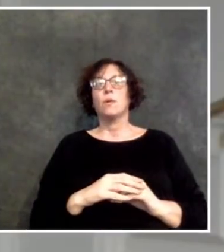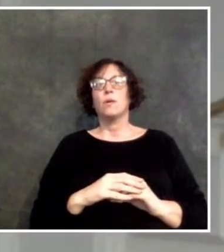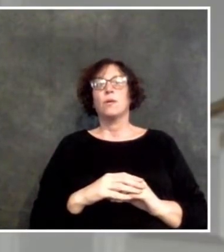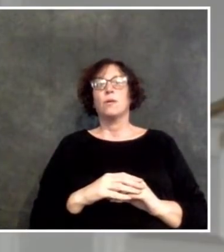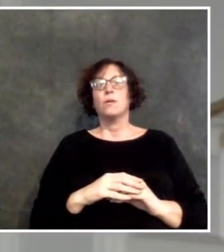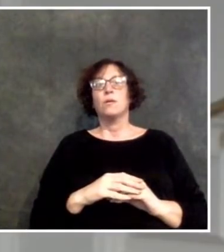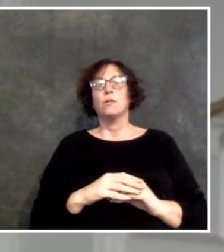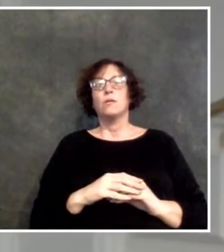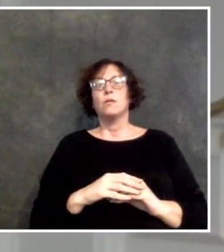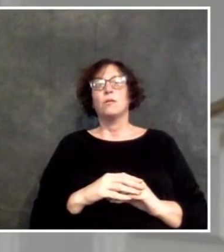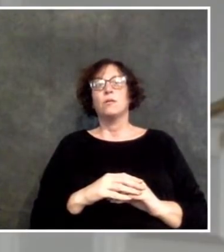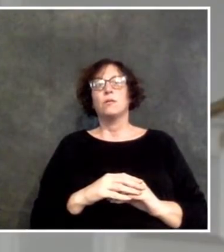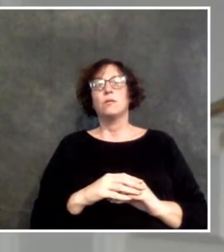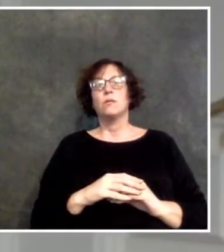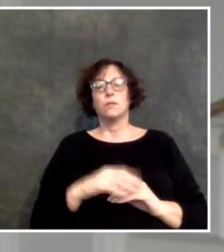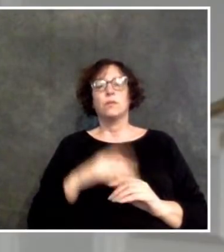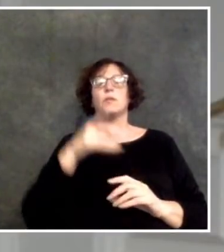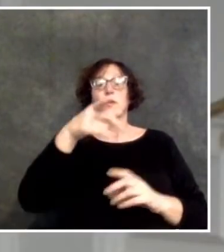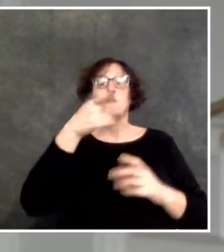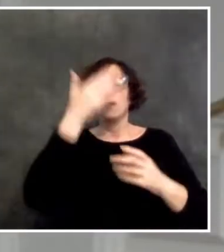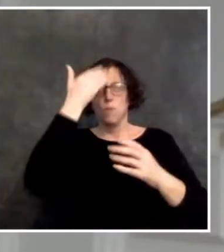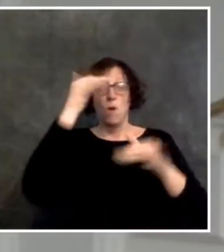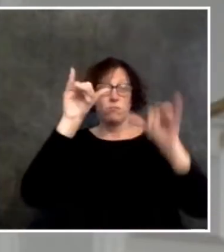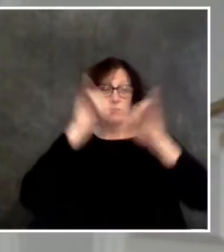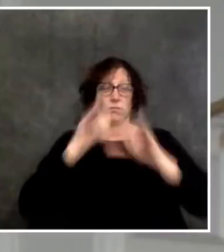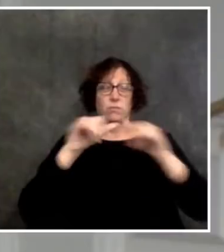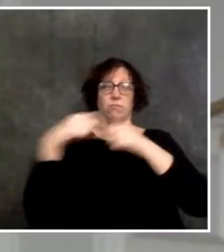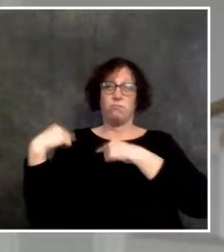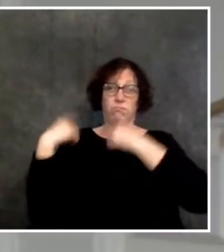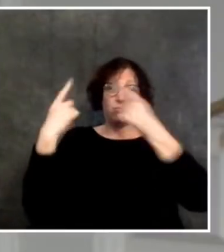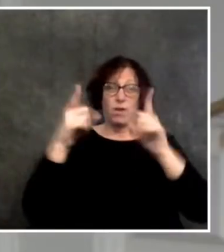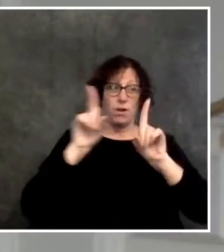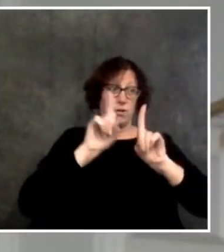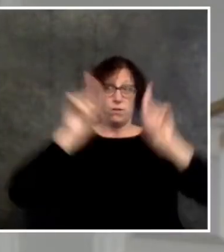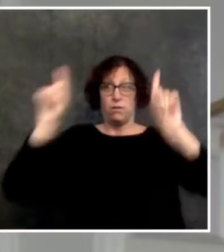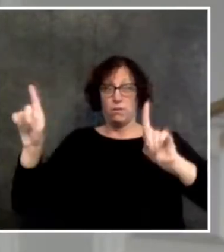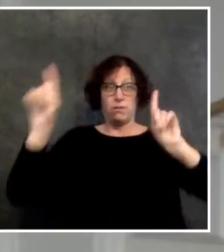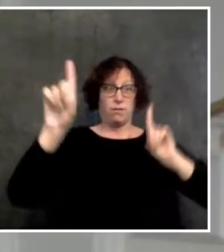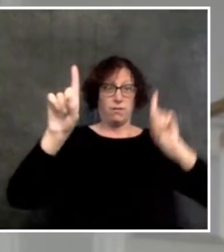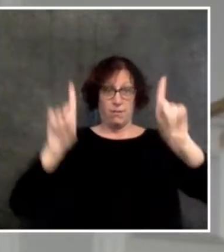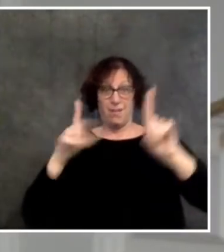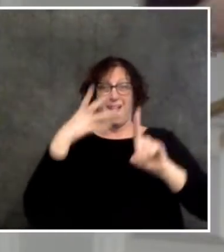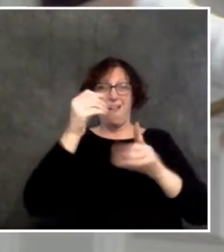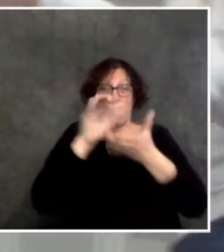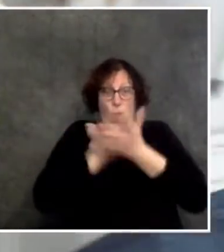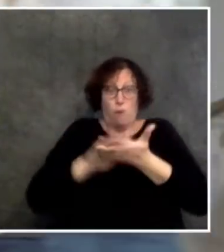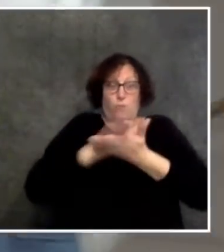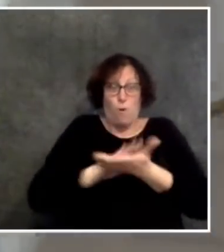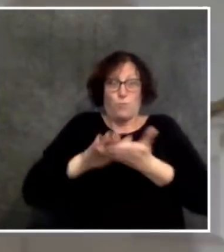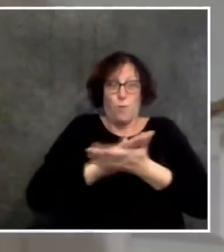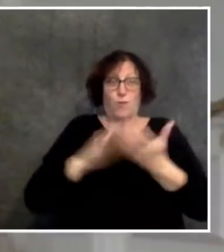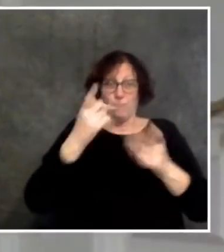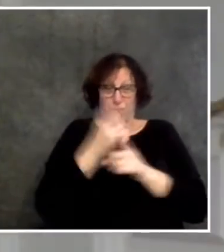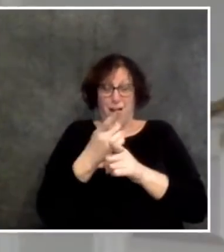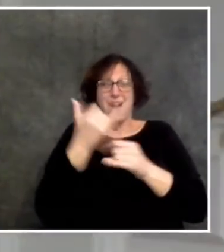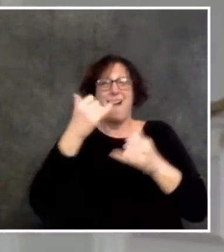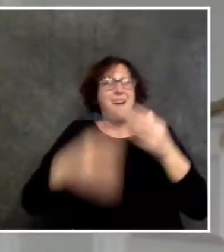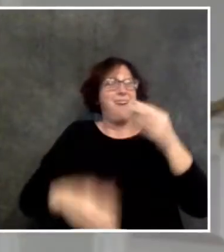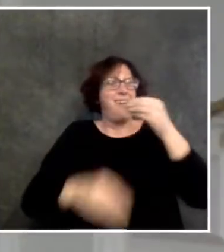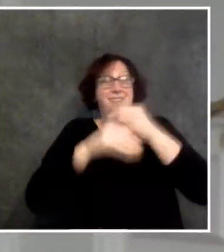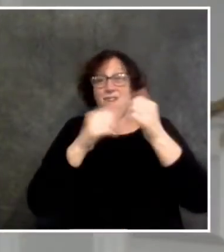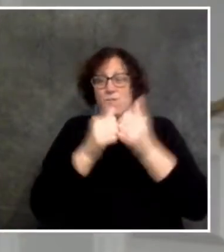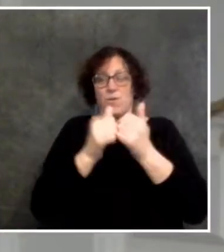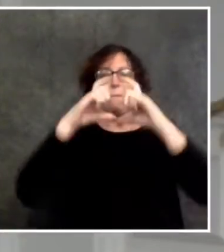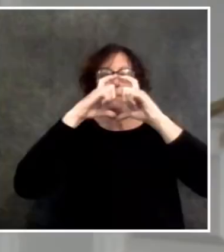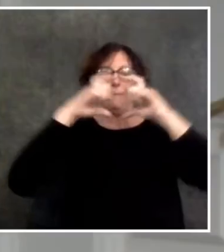them together, I think, provide the greatest opportunity for us to slow the spread of COVID-19.